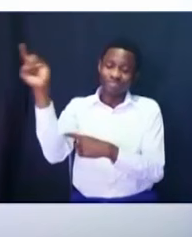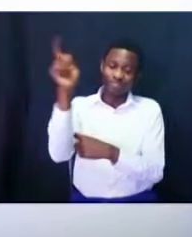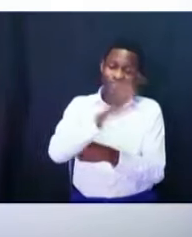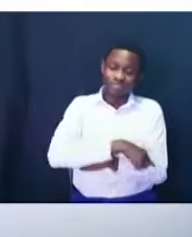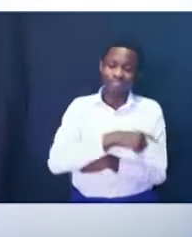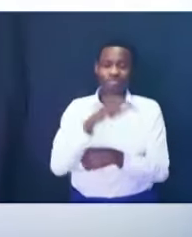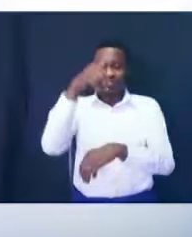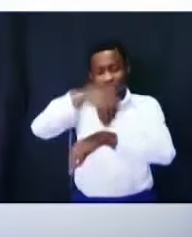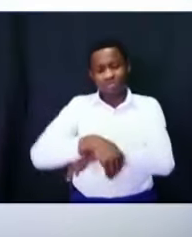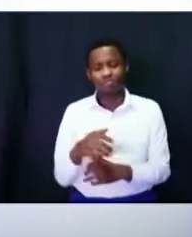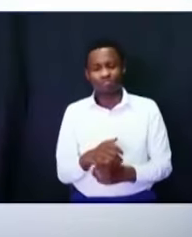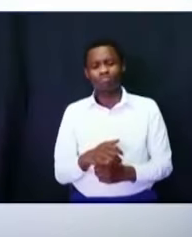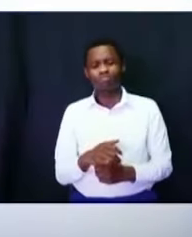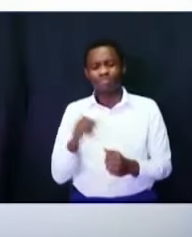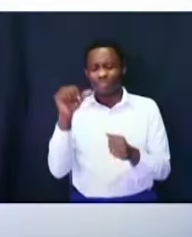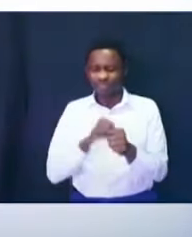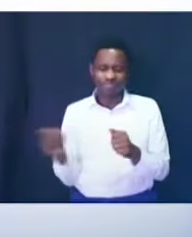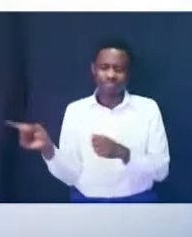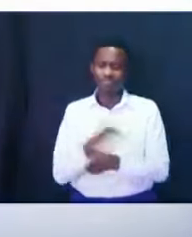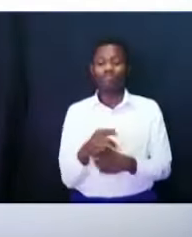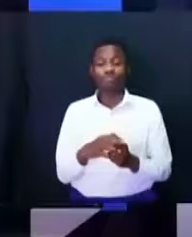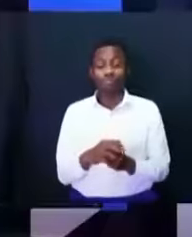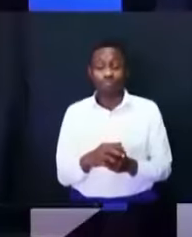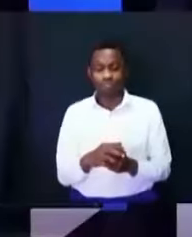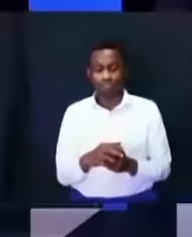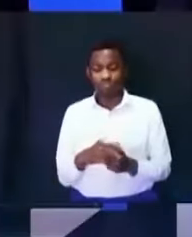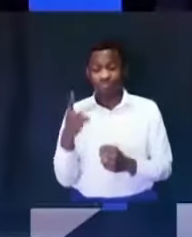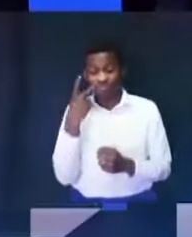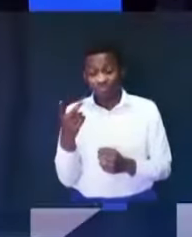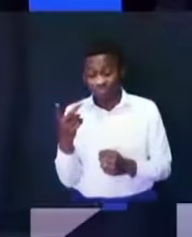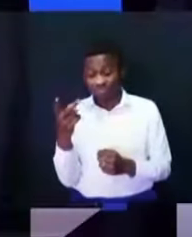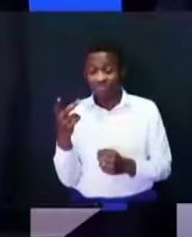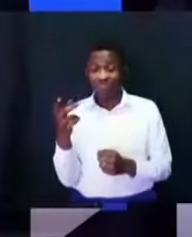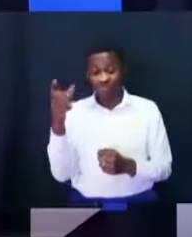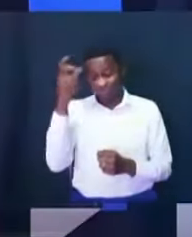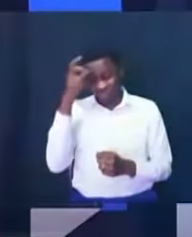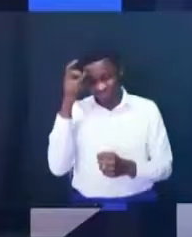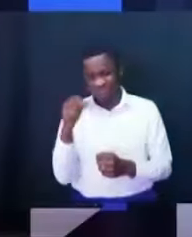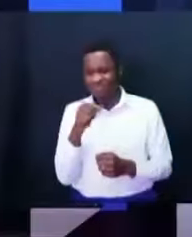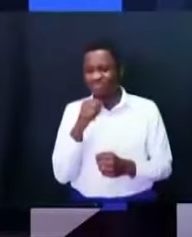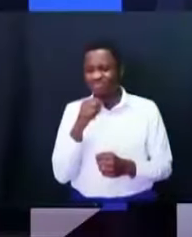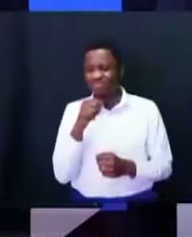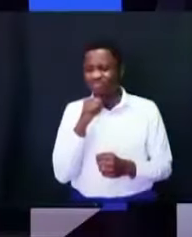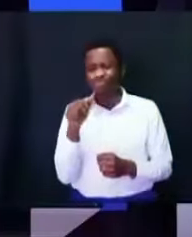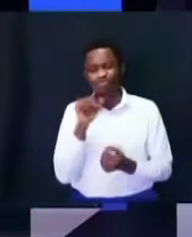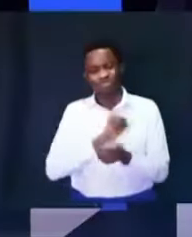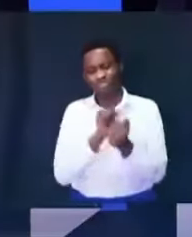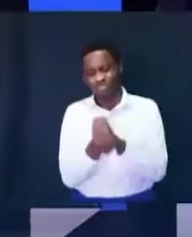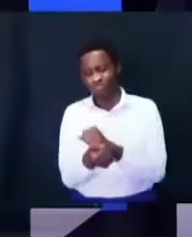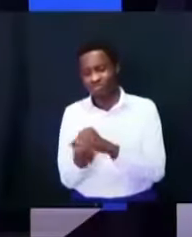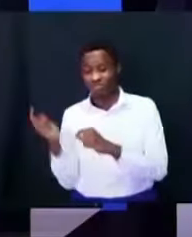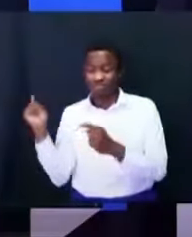you see he didn't change until finally he landed into hell into the